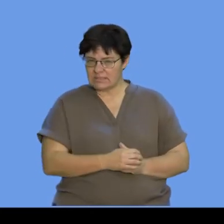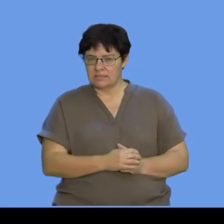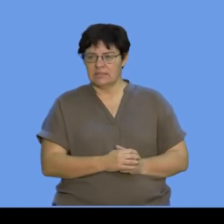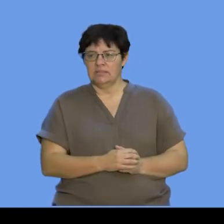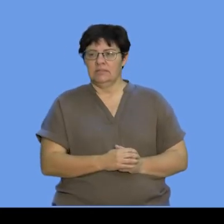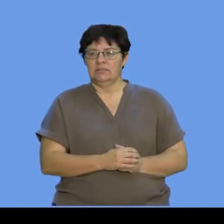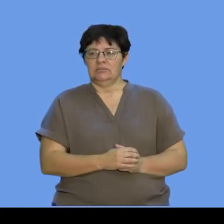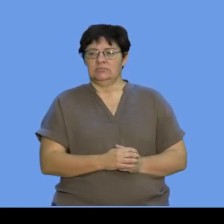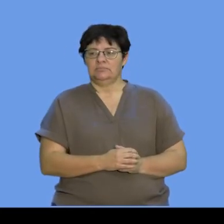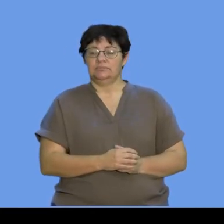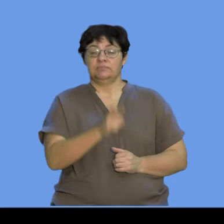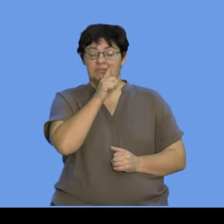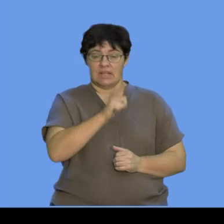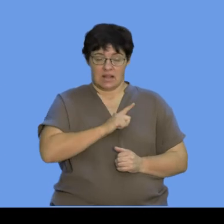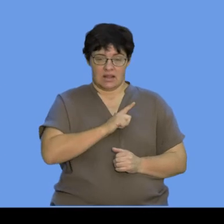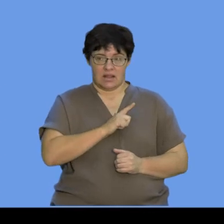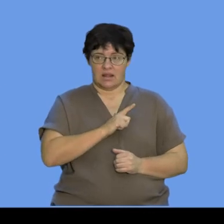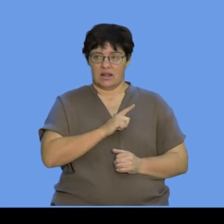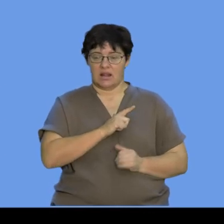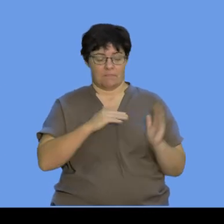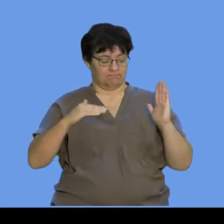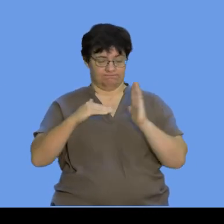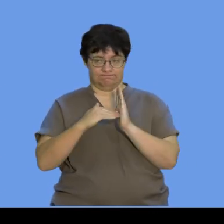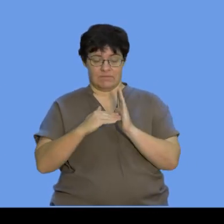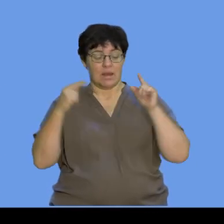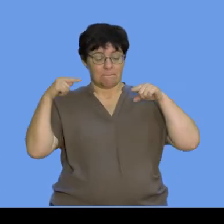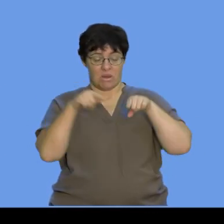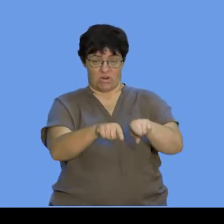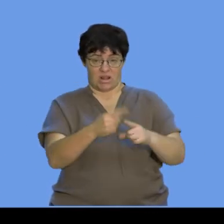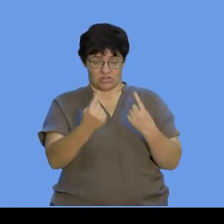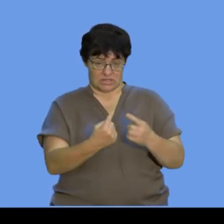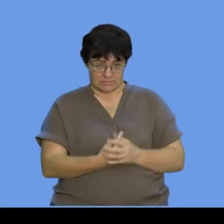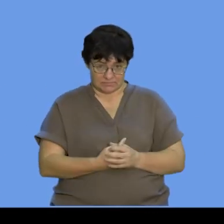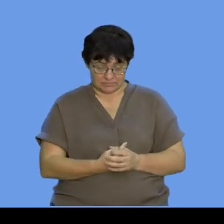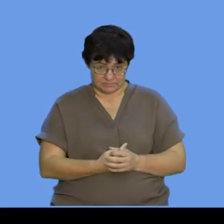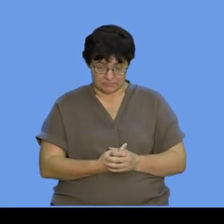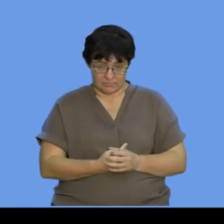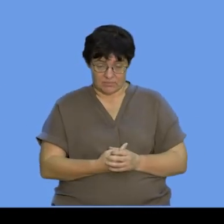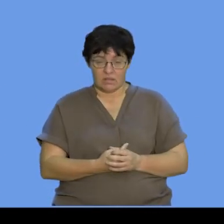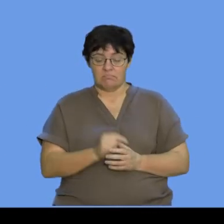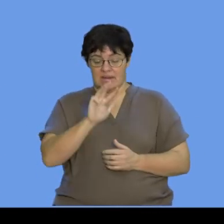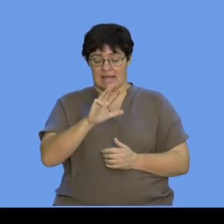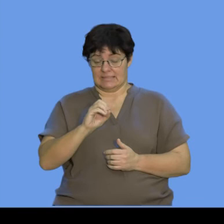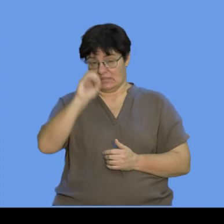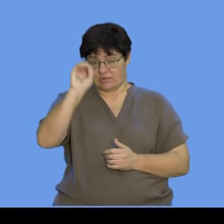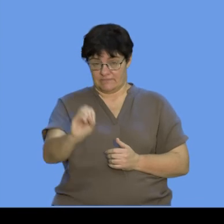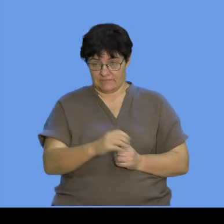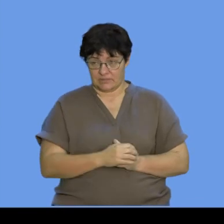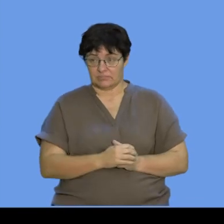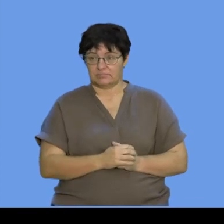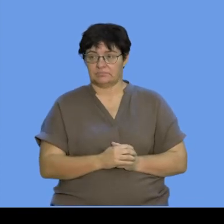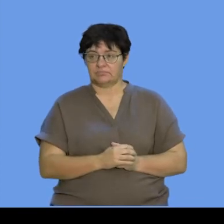that they told me that these lines are parallel to each other, and this is a 90 degrees. So that's the first thing I'm going to say,